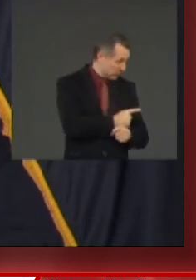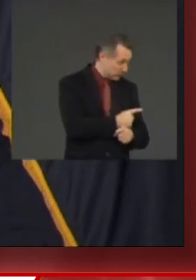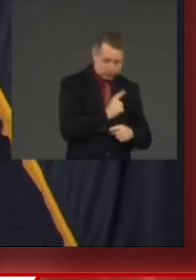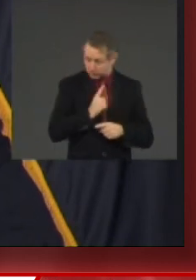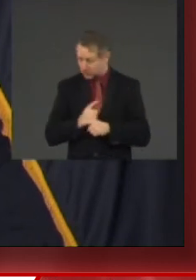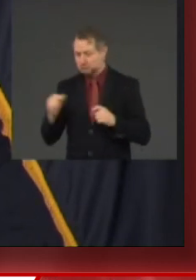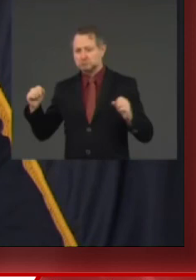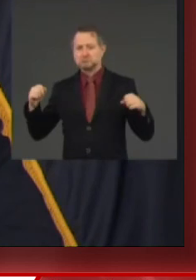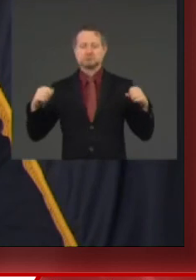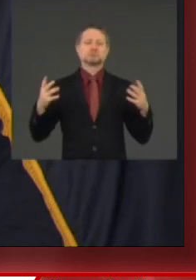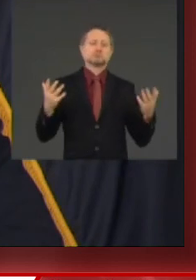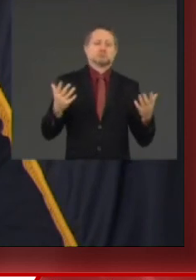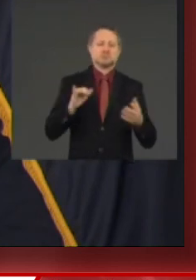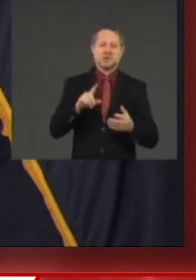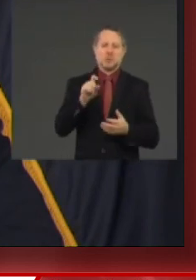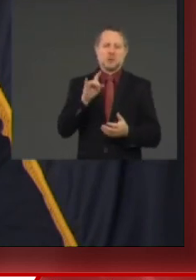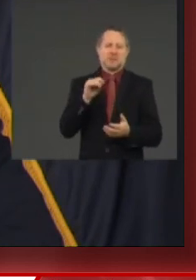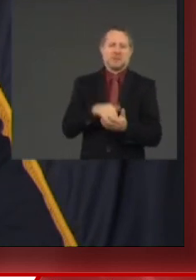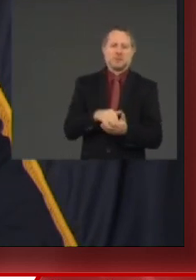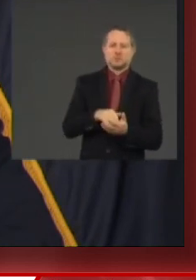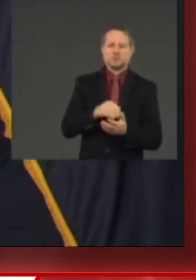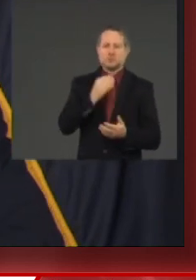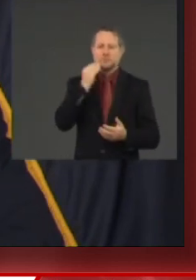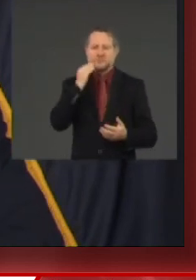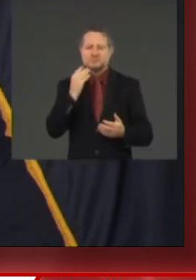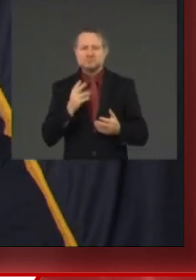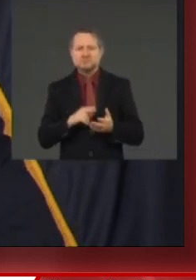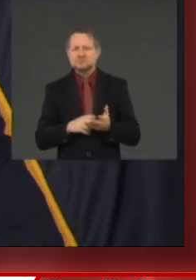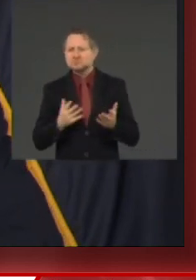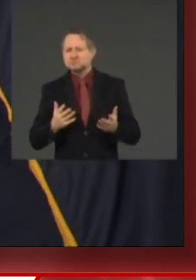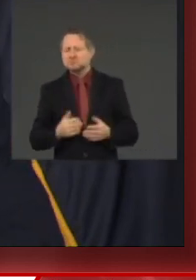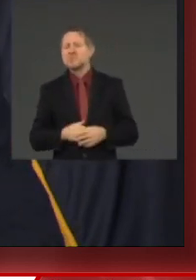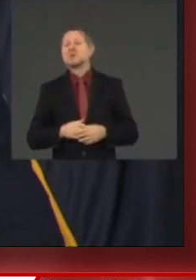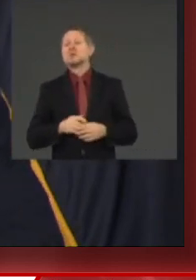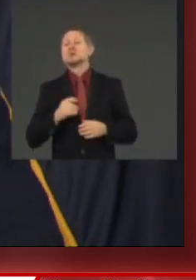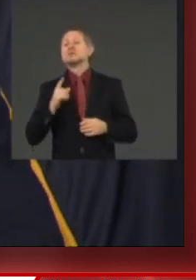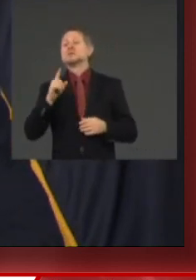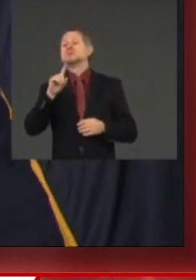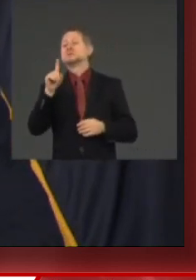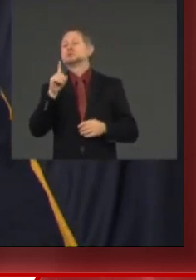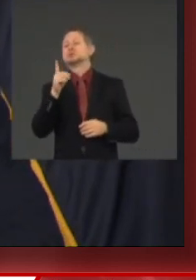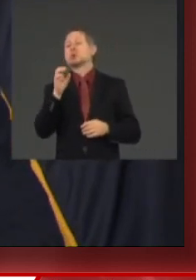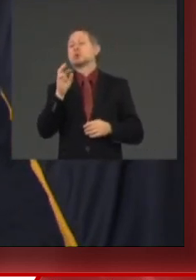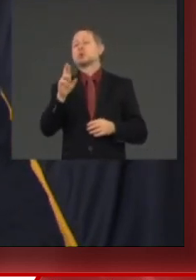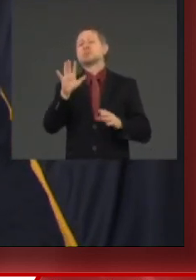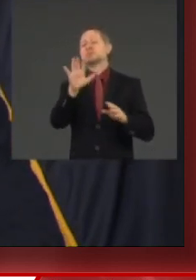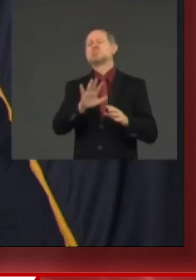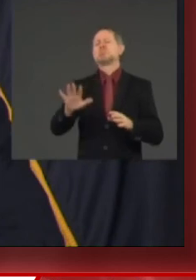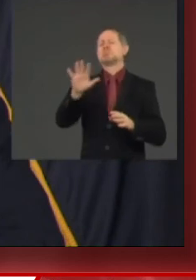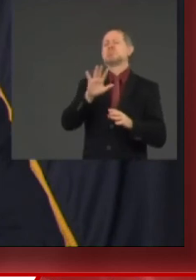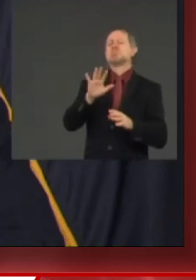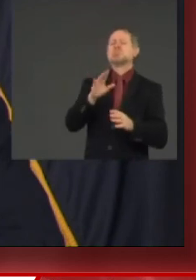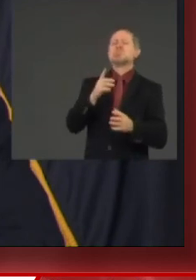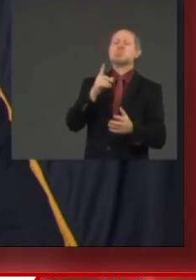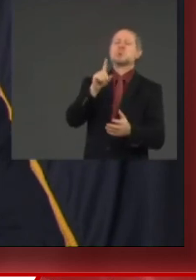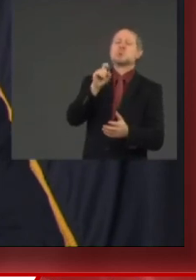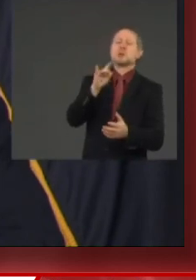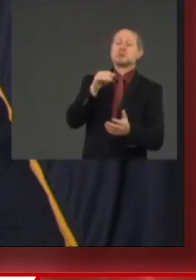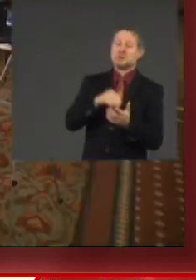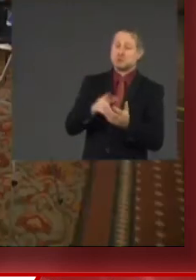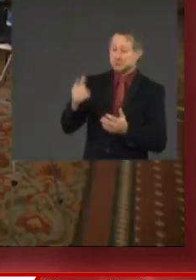number of funds that have been given out, over $10 billion in unemployment benefits announced by New York